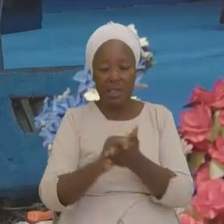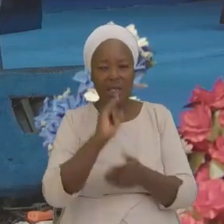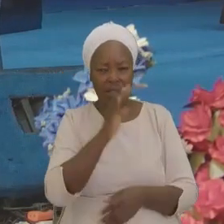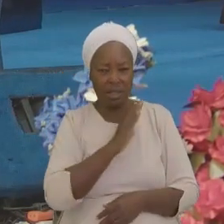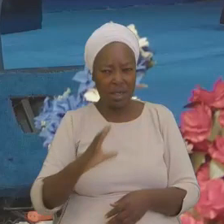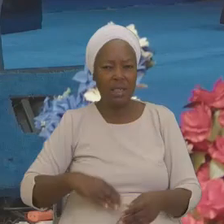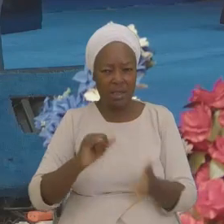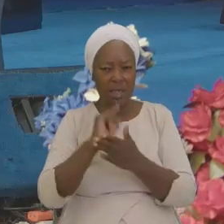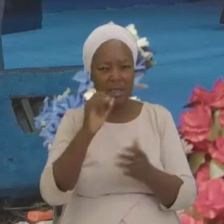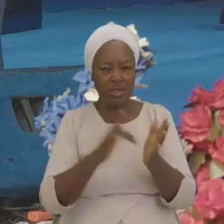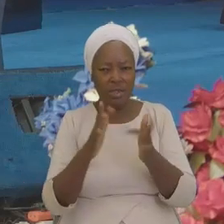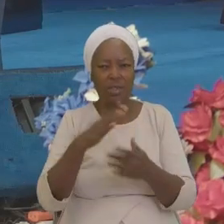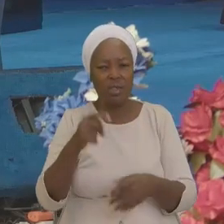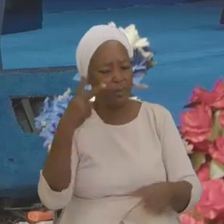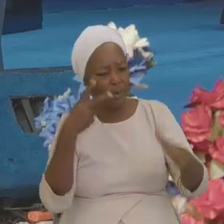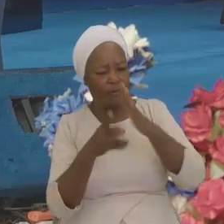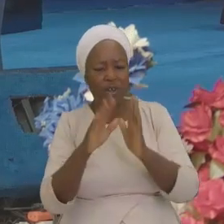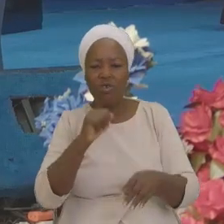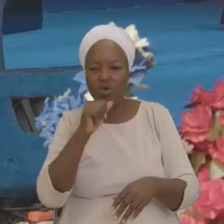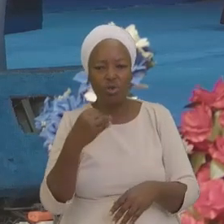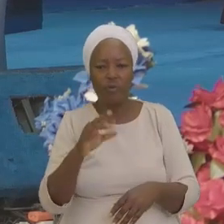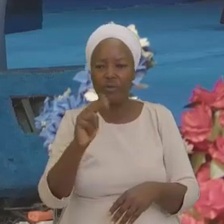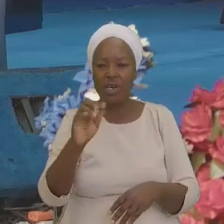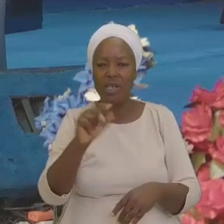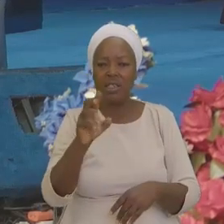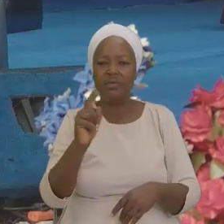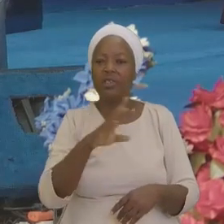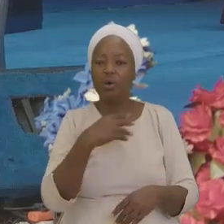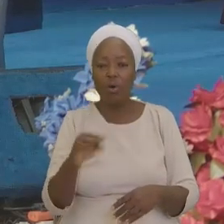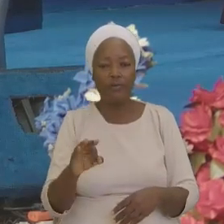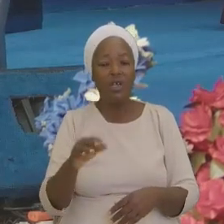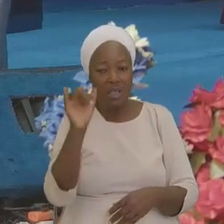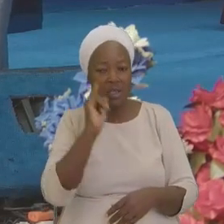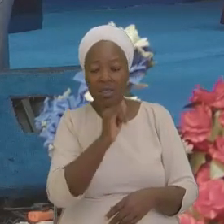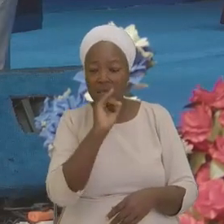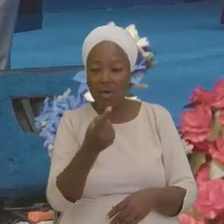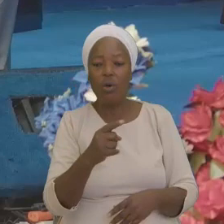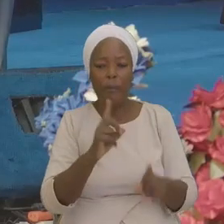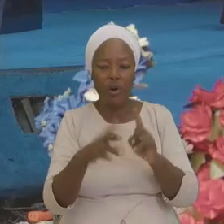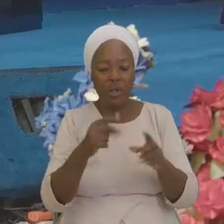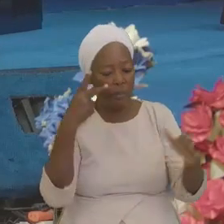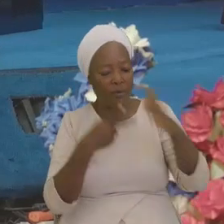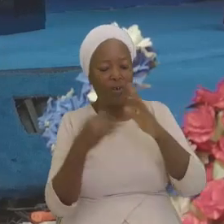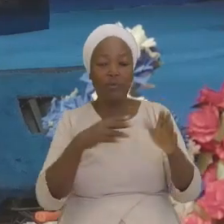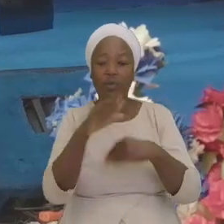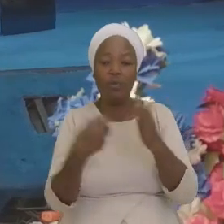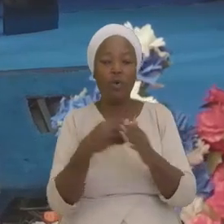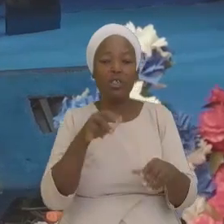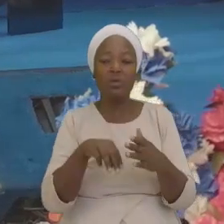prophet, not only of Nazareth, not only of Israel, the prophet of the world in every generation.